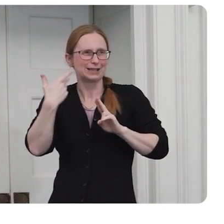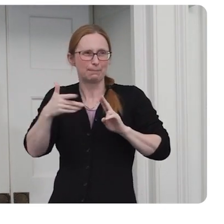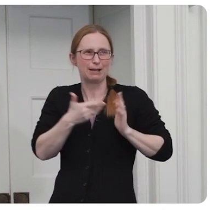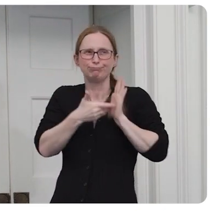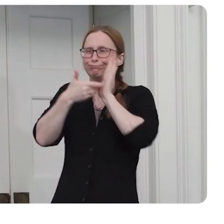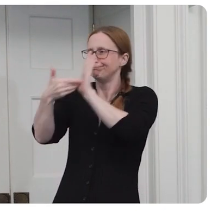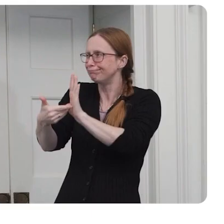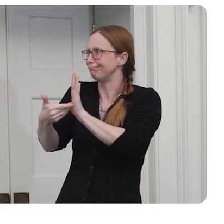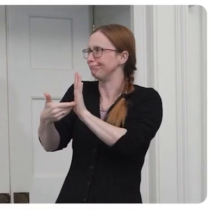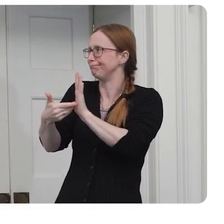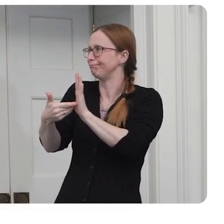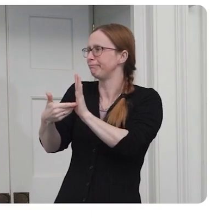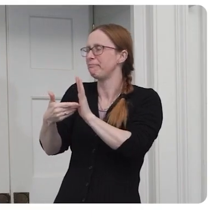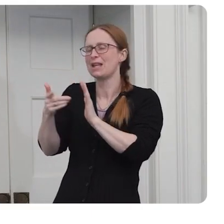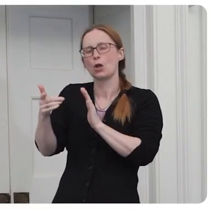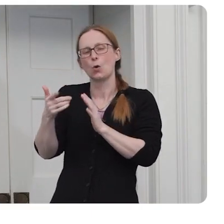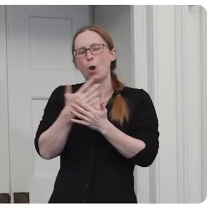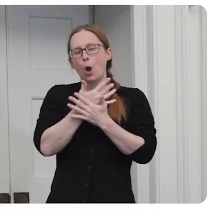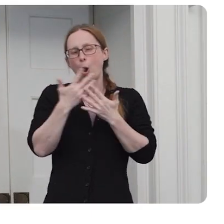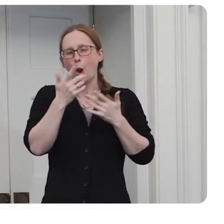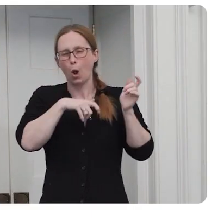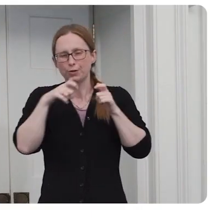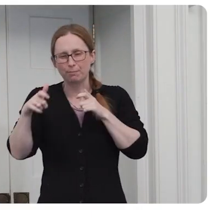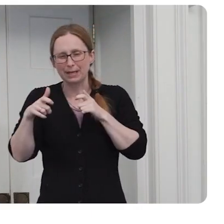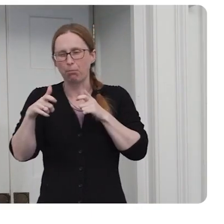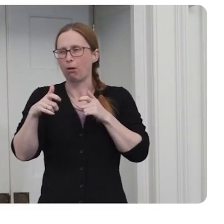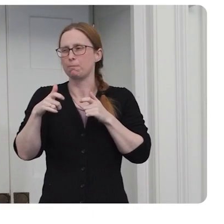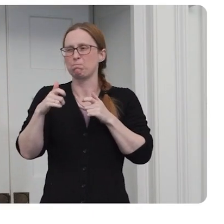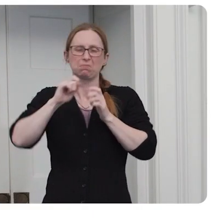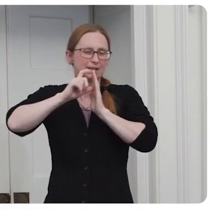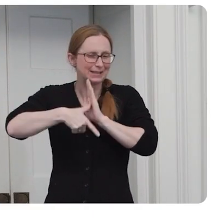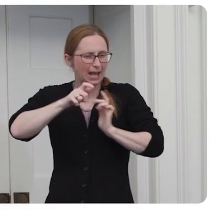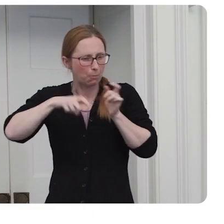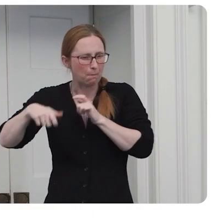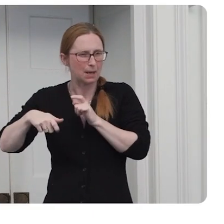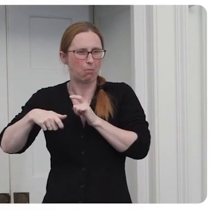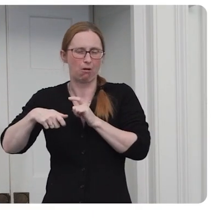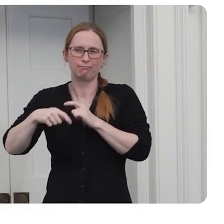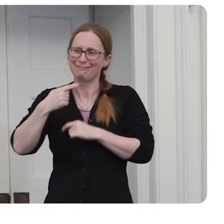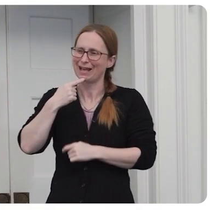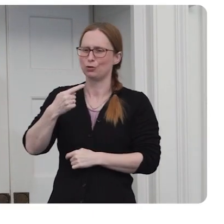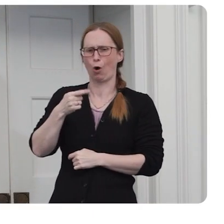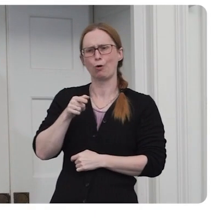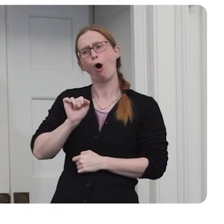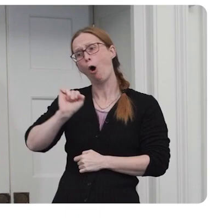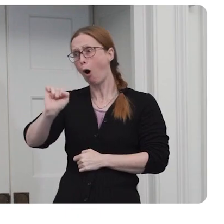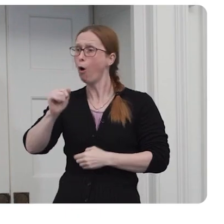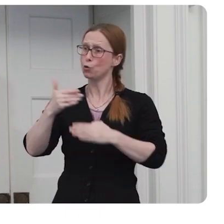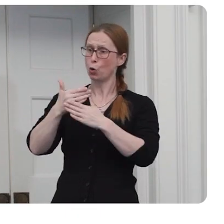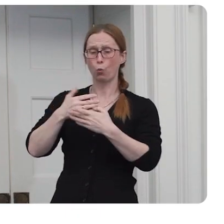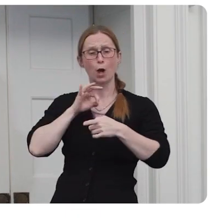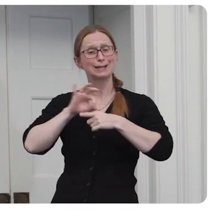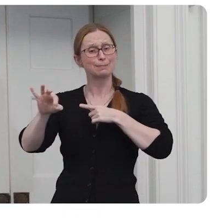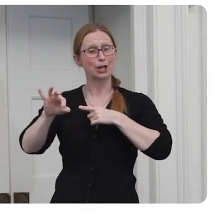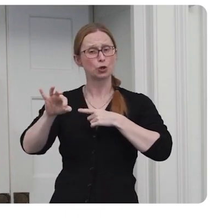because I think if I'm going to say something, many often disabled people have been told what